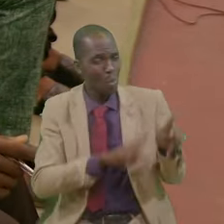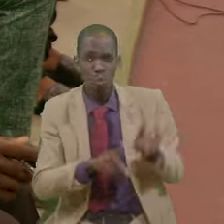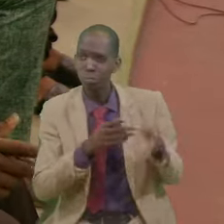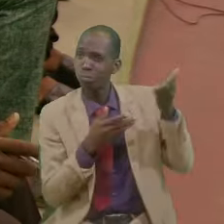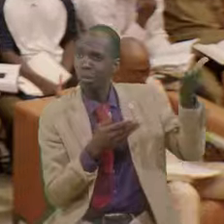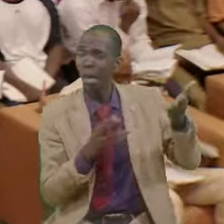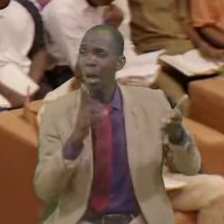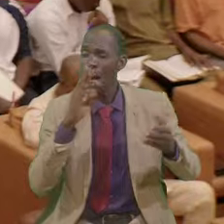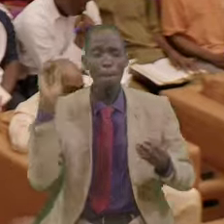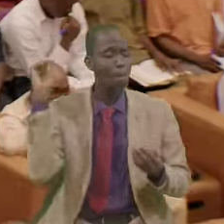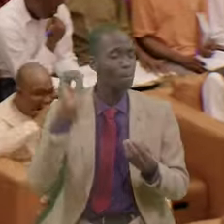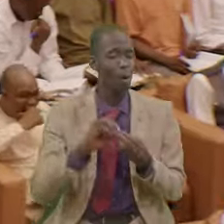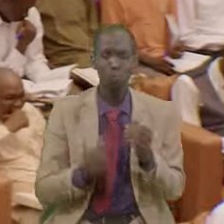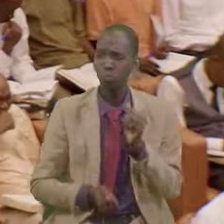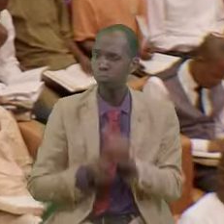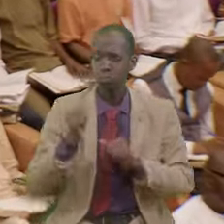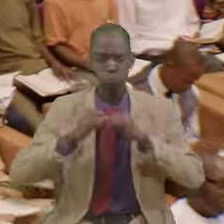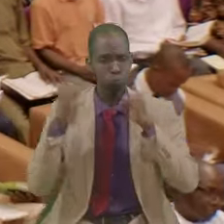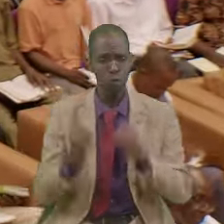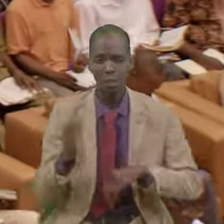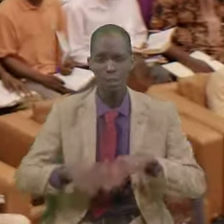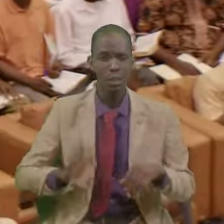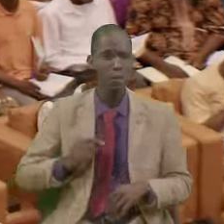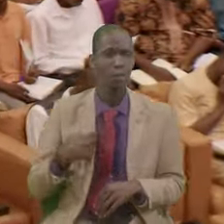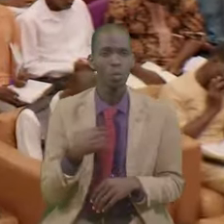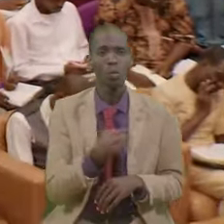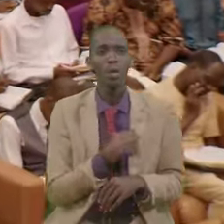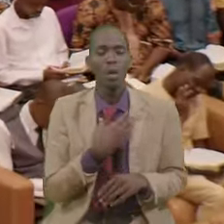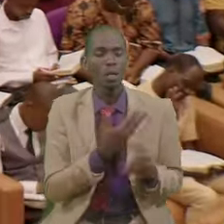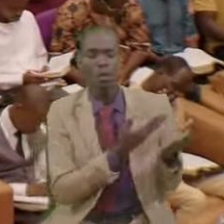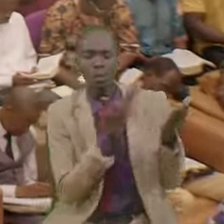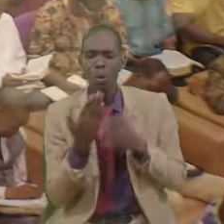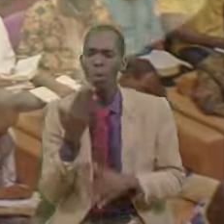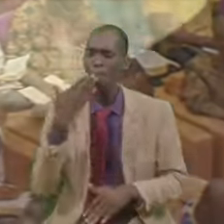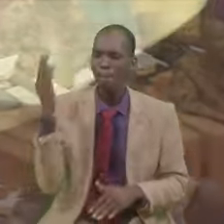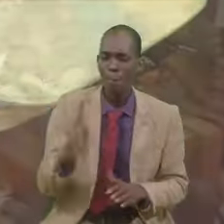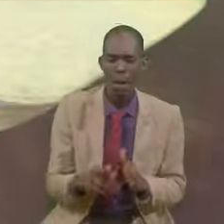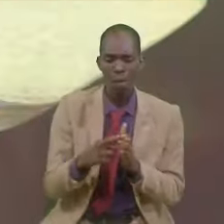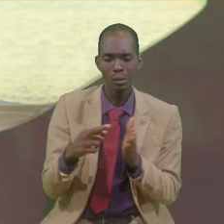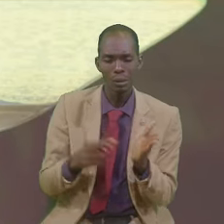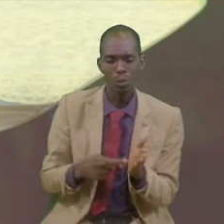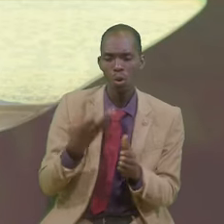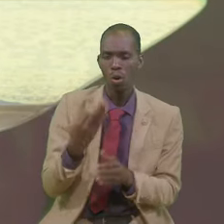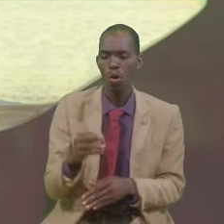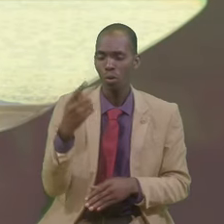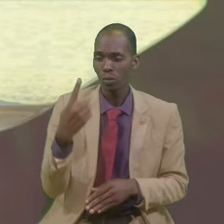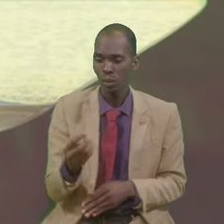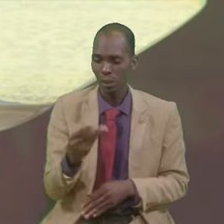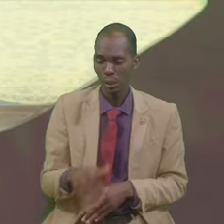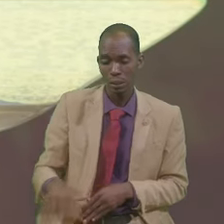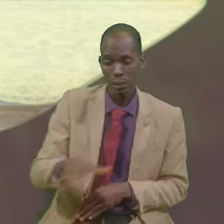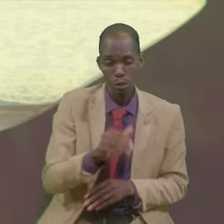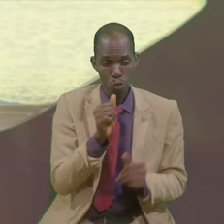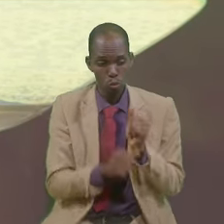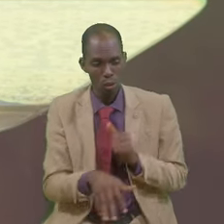we. And they brought an evil report of the land which they had